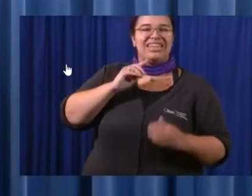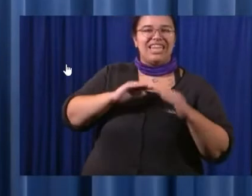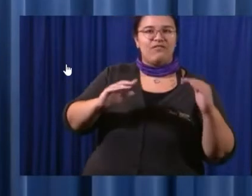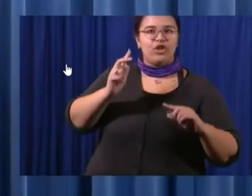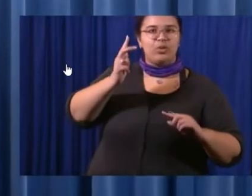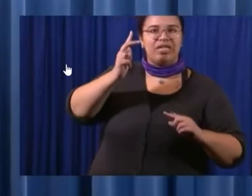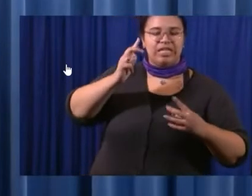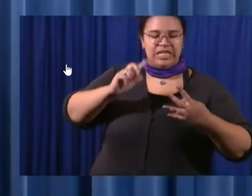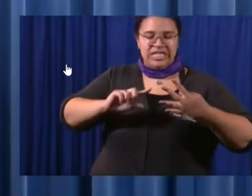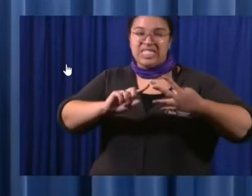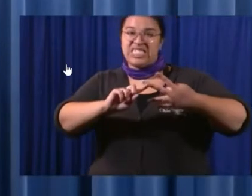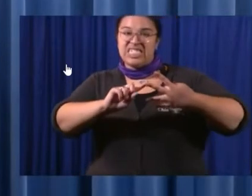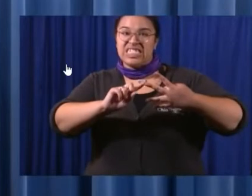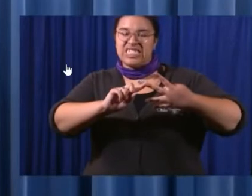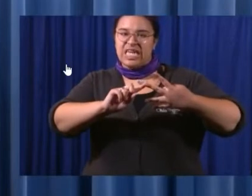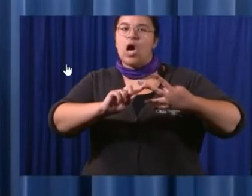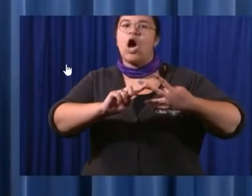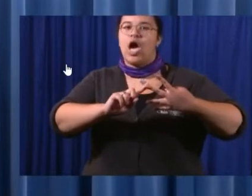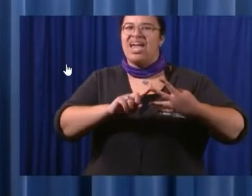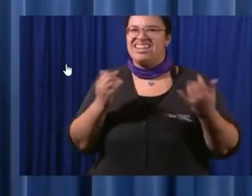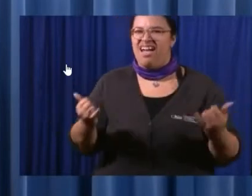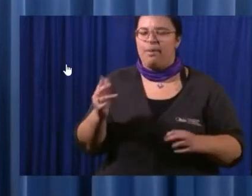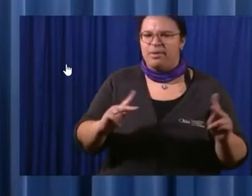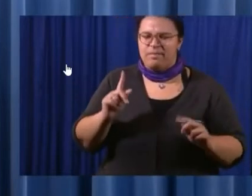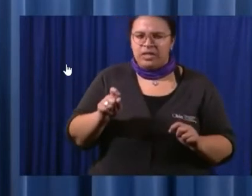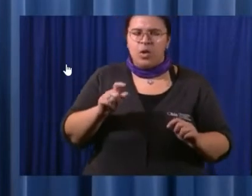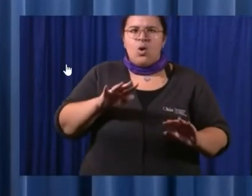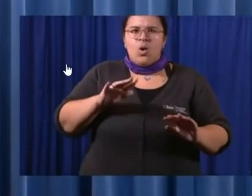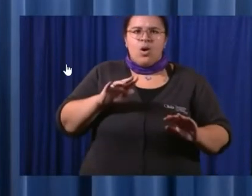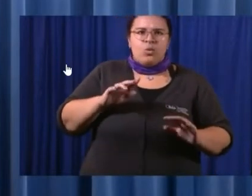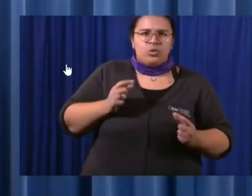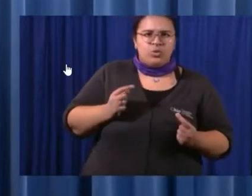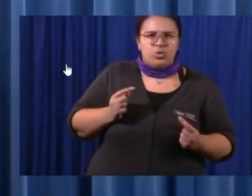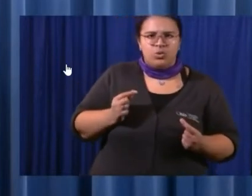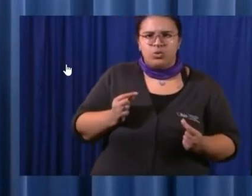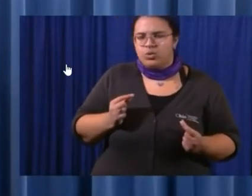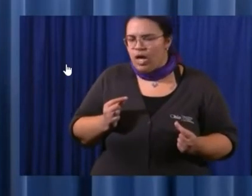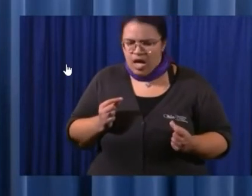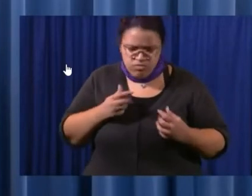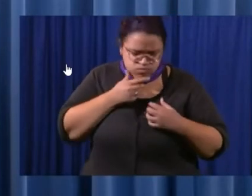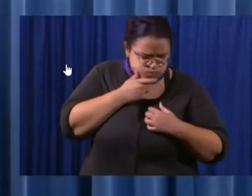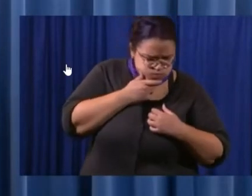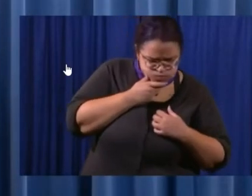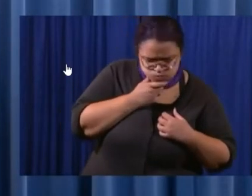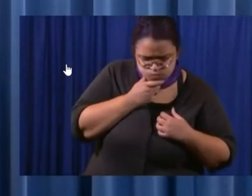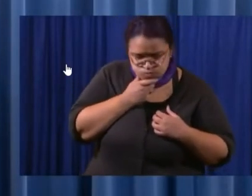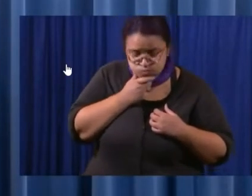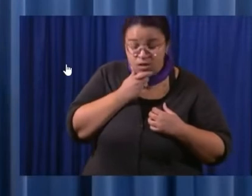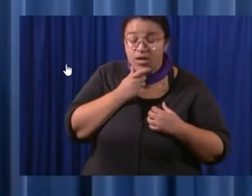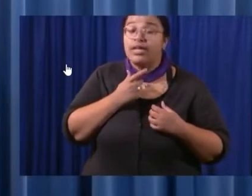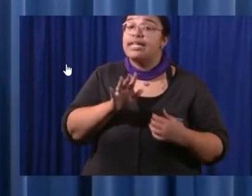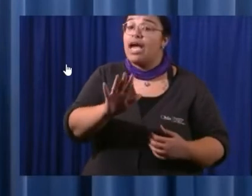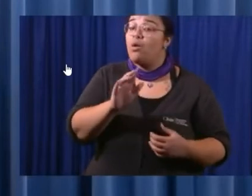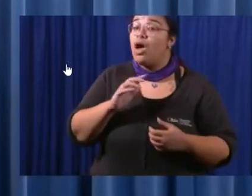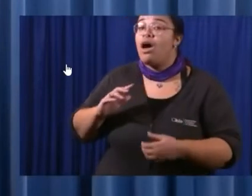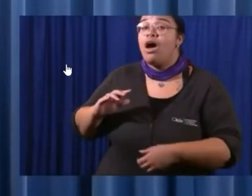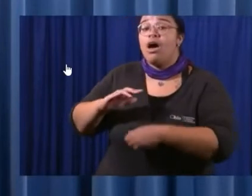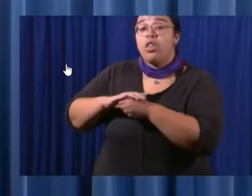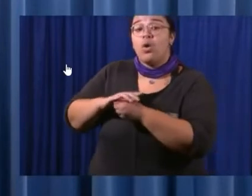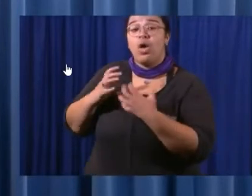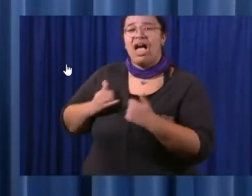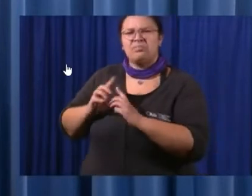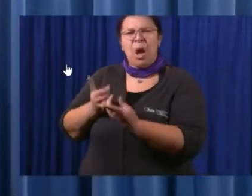And for these health departments, it's not a surprise. They've seen their numbers. They know what's going on. But it might be a surprise for people in the community to